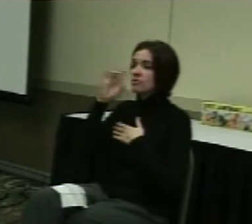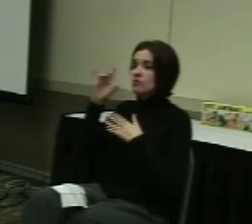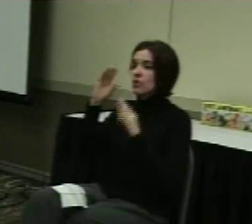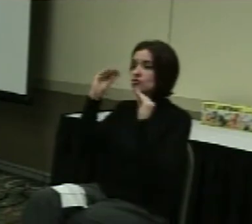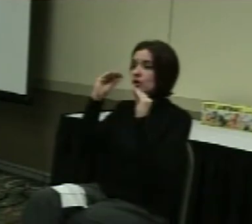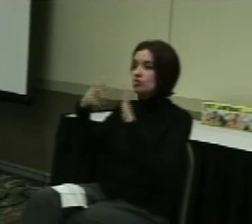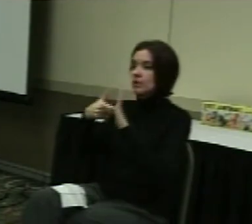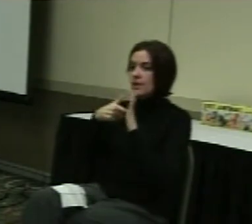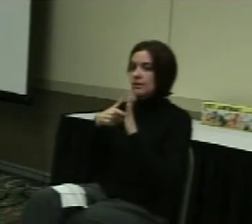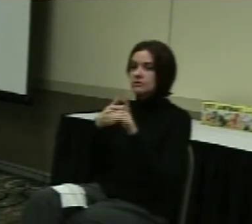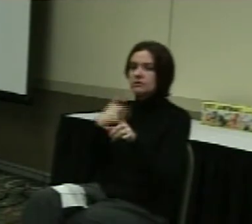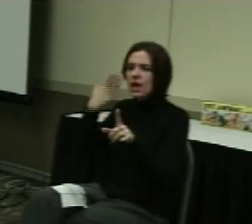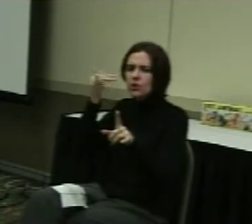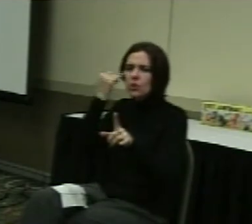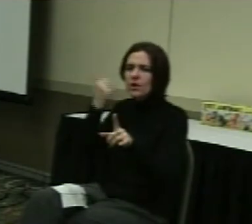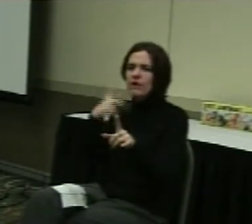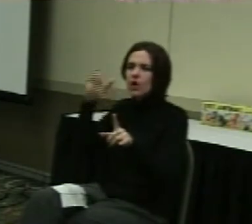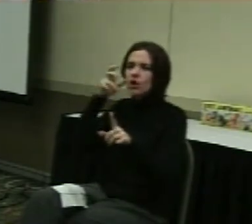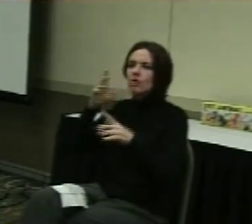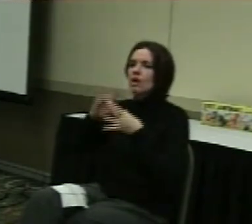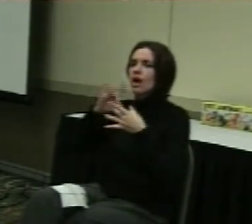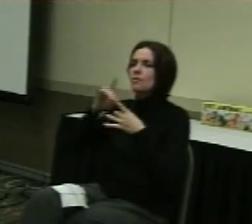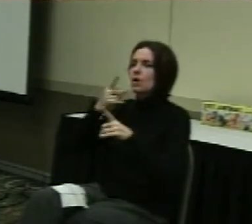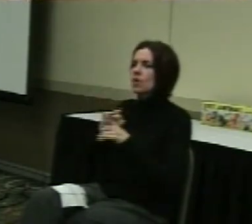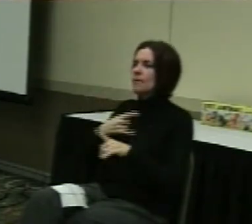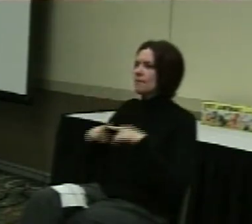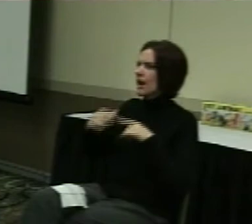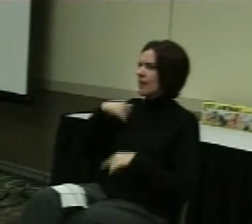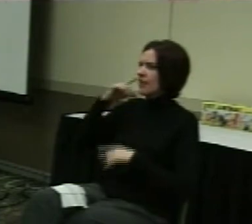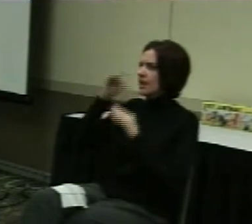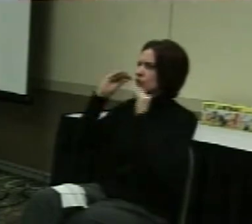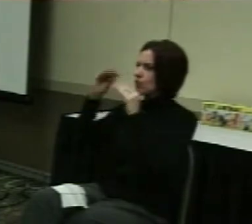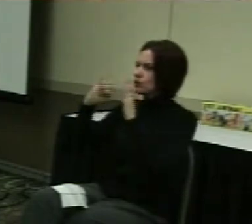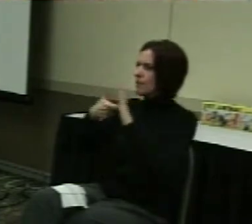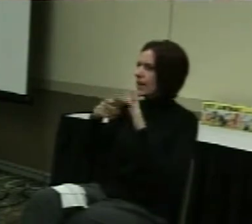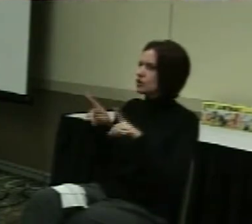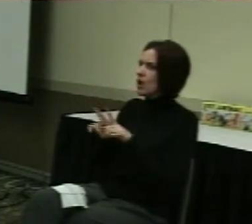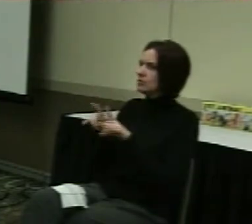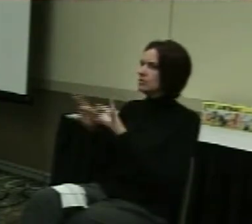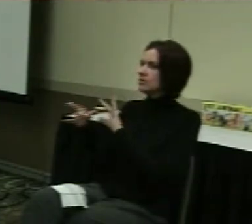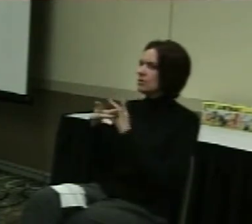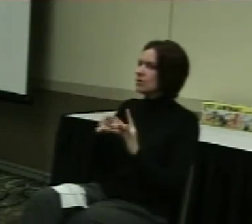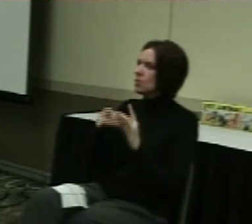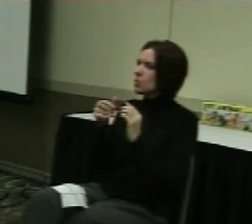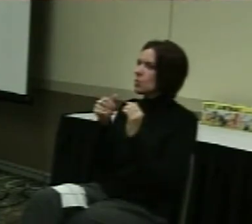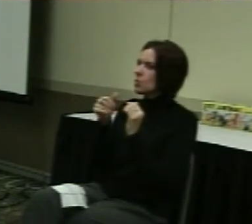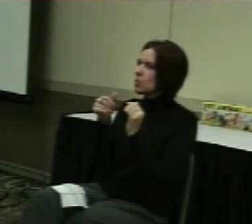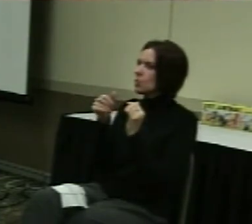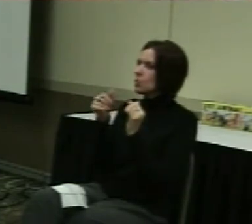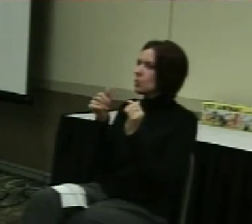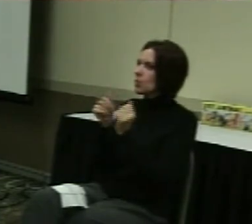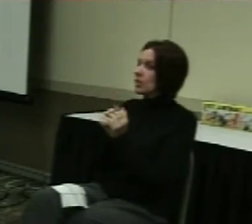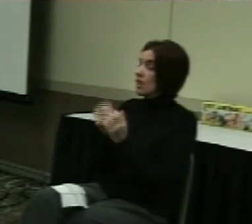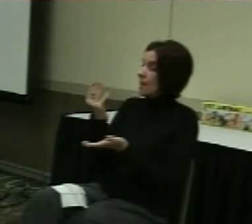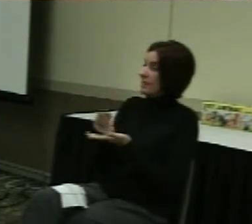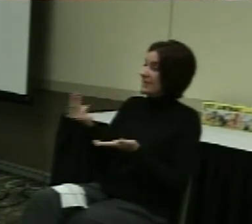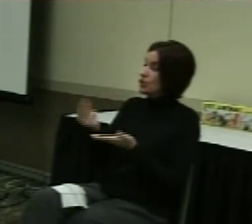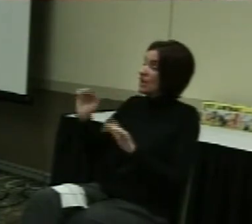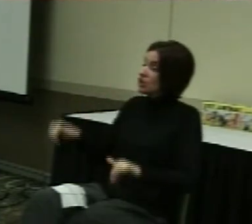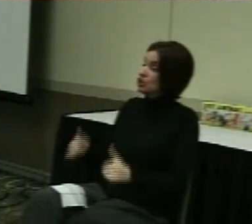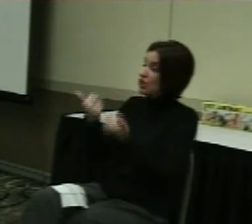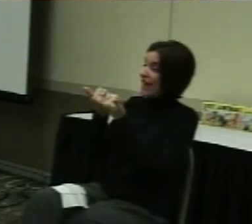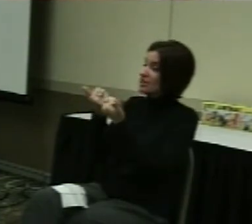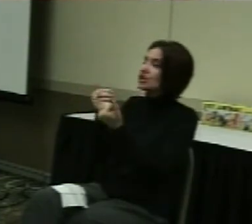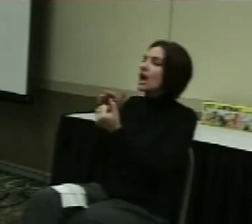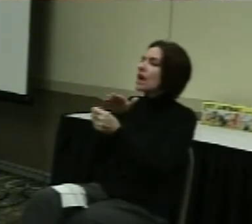are they appropriate? Oh my goodness. I heard the comment correctly, but I think instructional demands also goes with, is the material challenging enough yet not